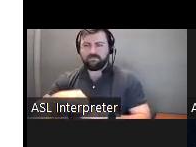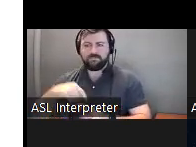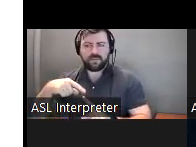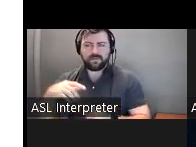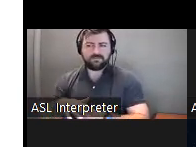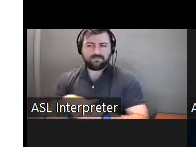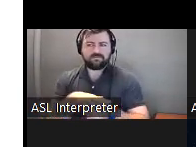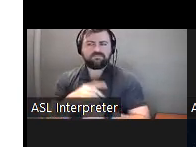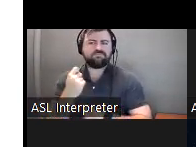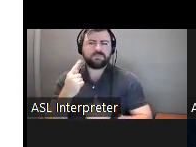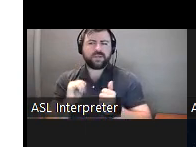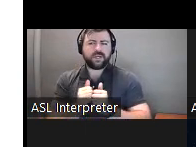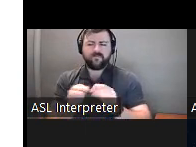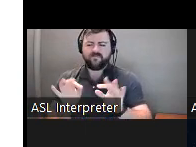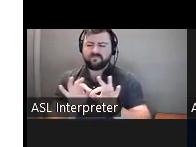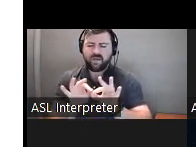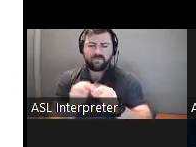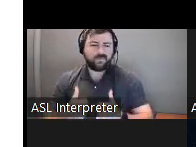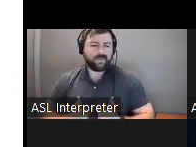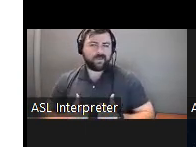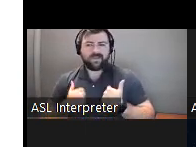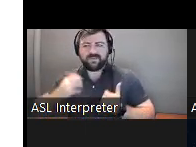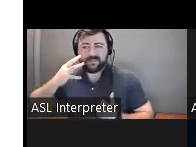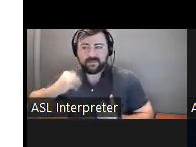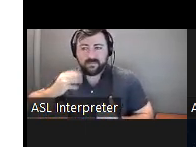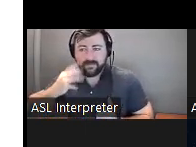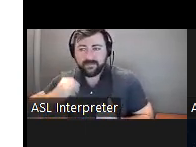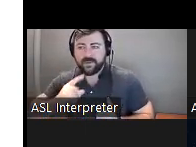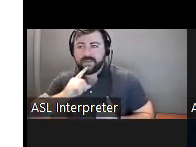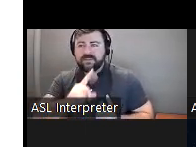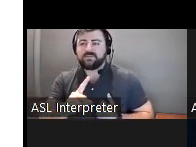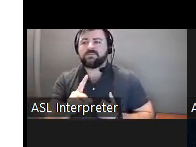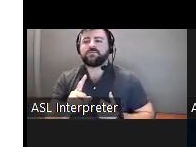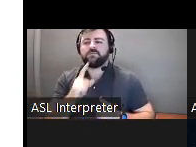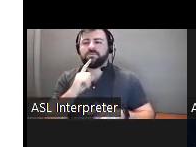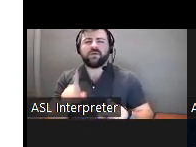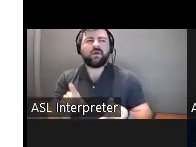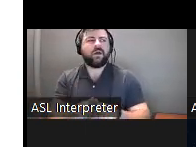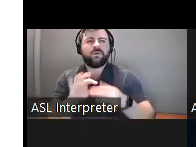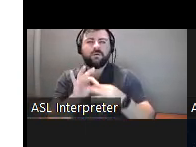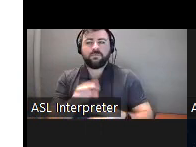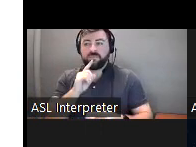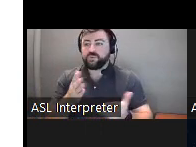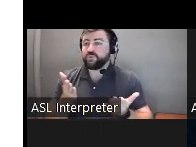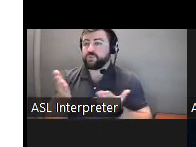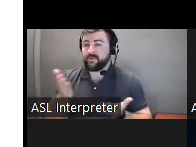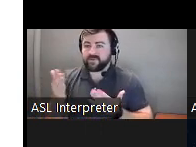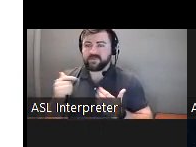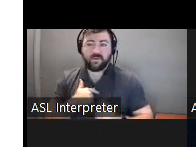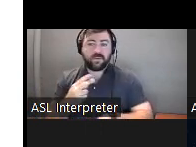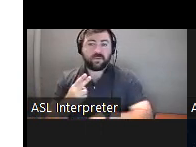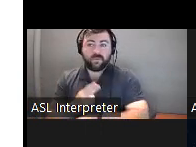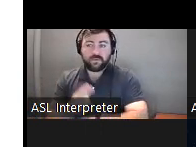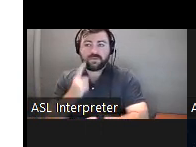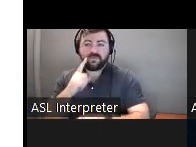understanding how valuable lived experience is as it pertains to the services that are utilized by